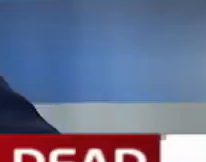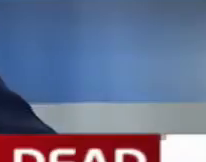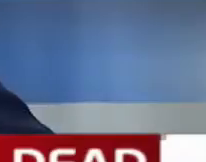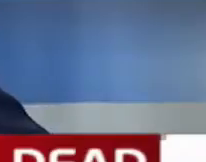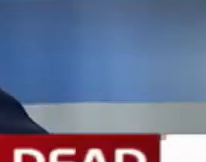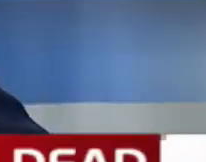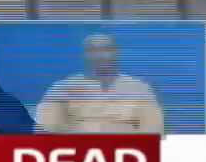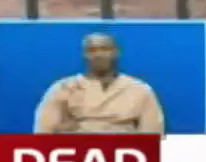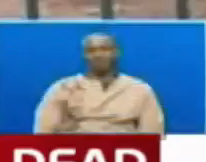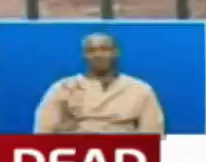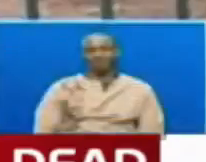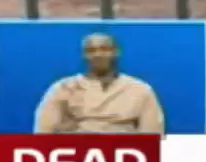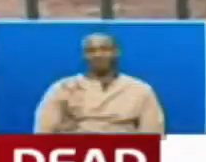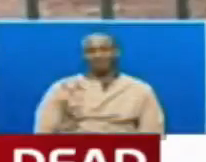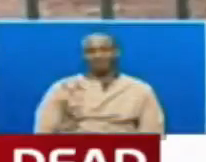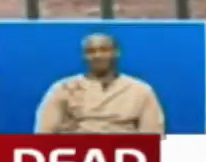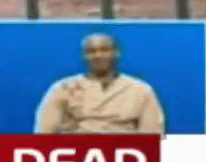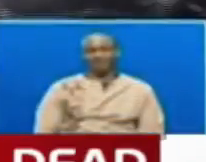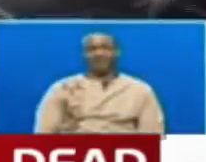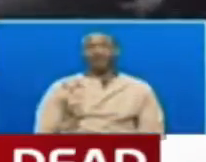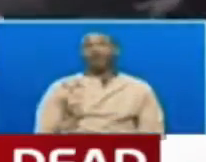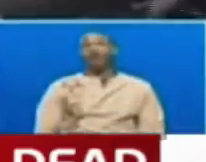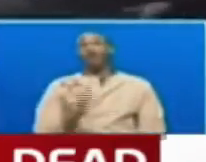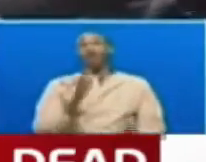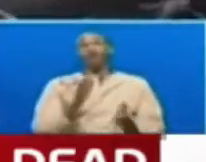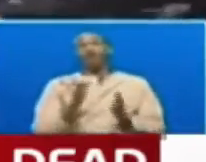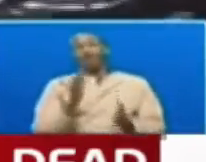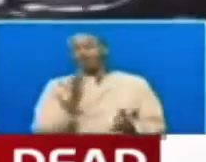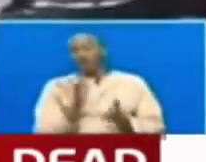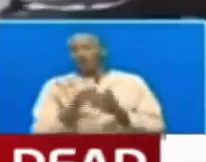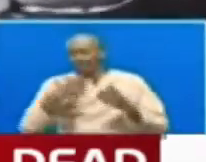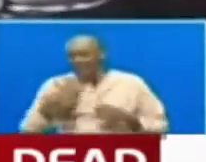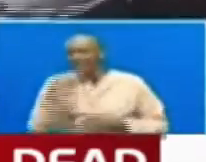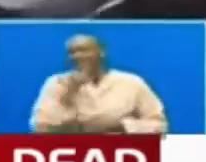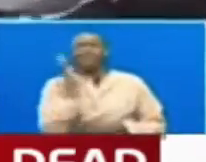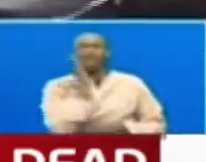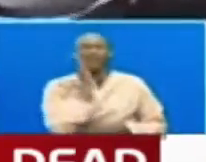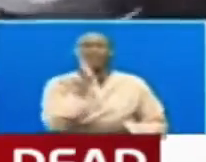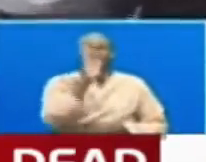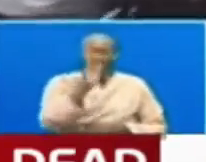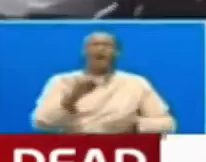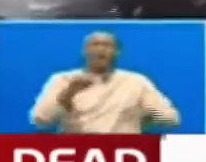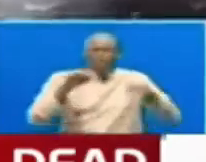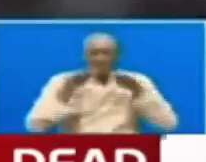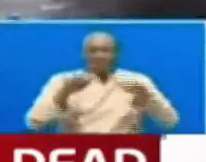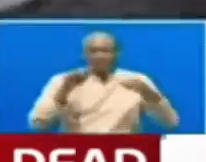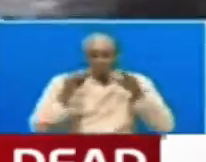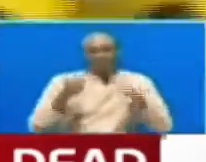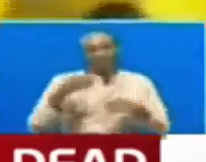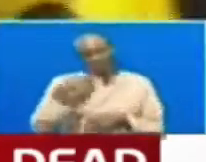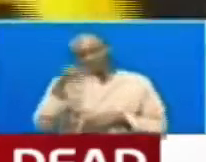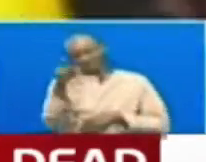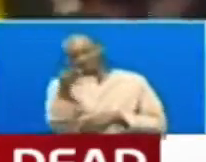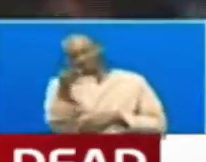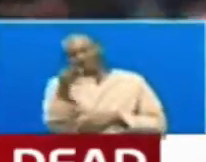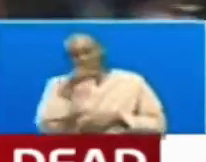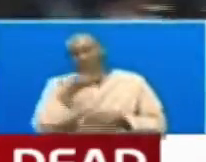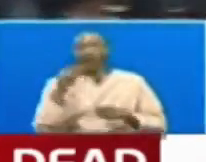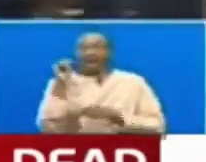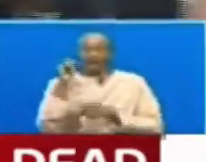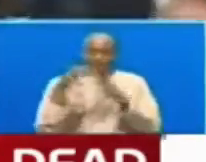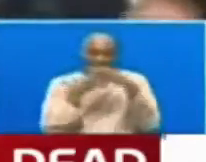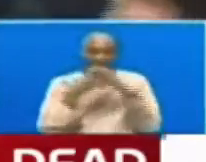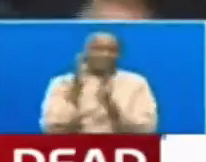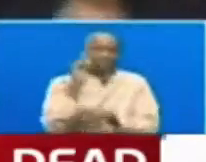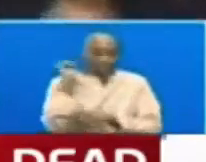Obama. No one is waiting for his visit more than his grandmother, Mama Sarah Obama. The last time the U.S. president